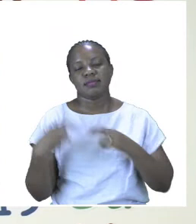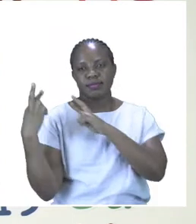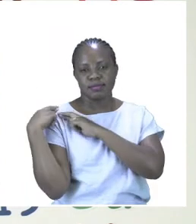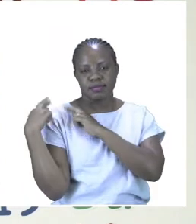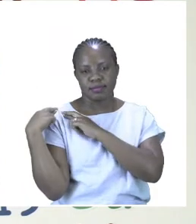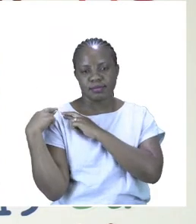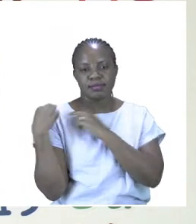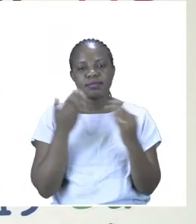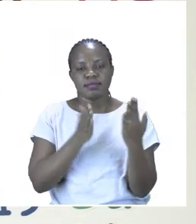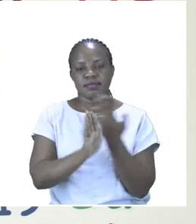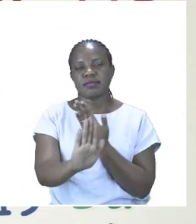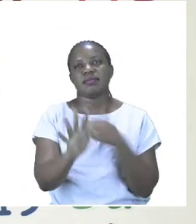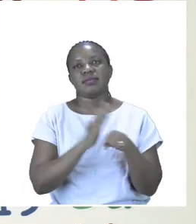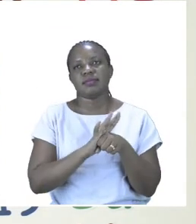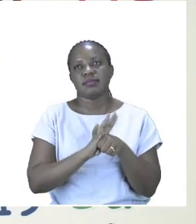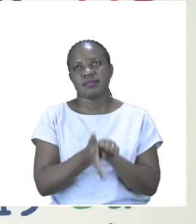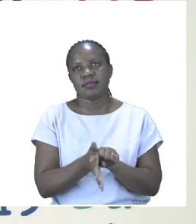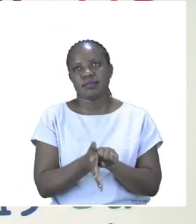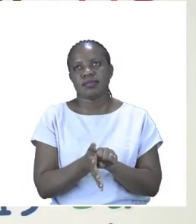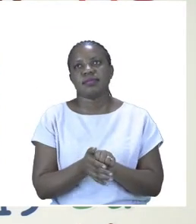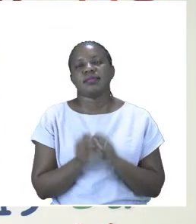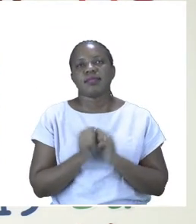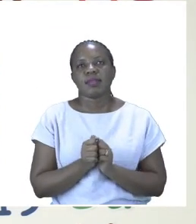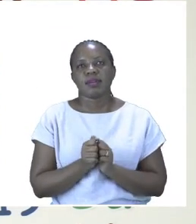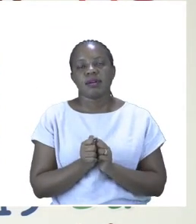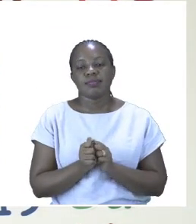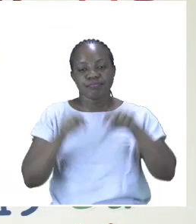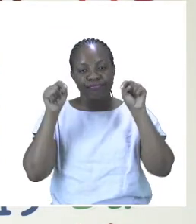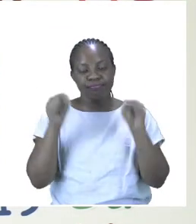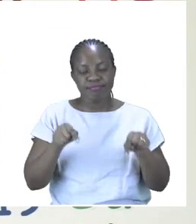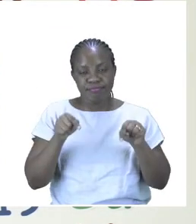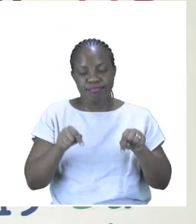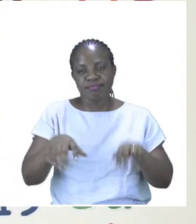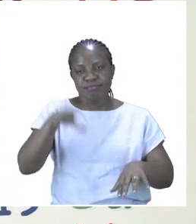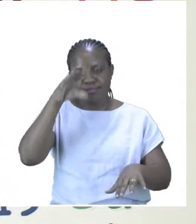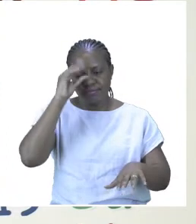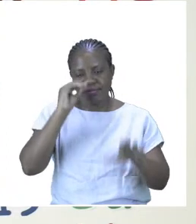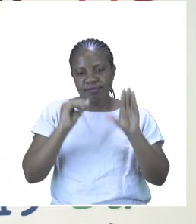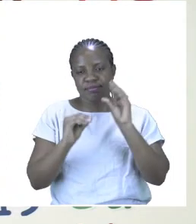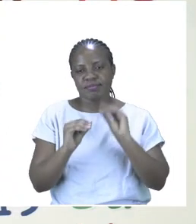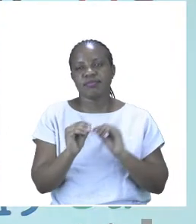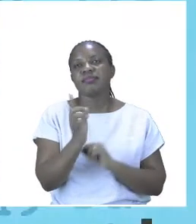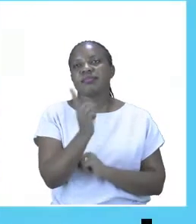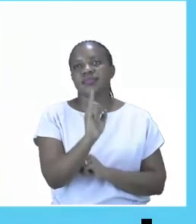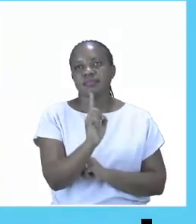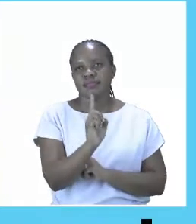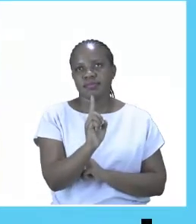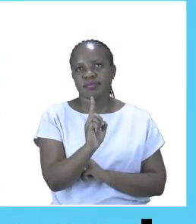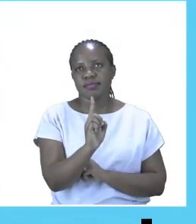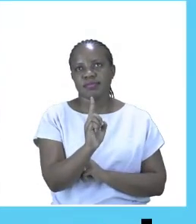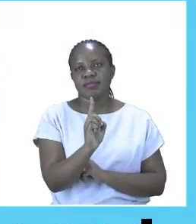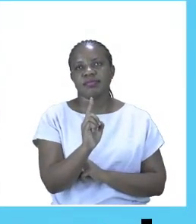from coronavirus. Well done. Our lesson for today is all about